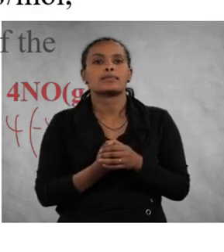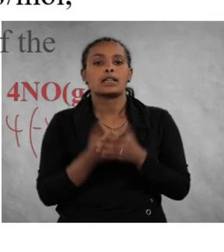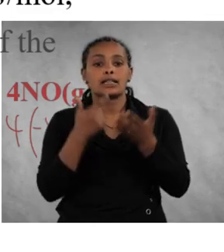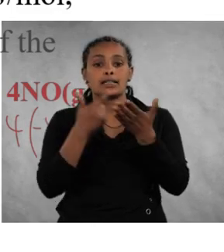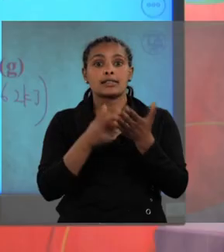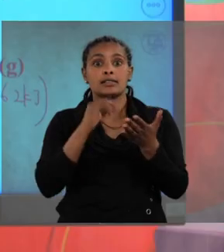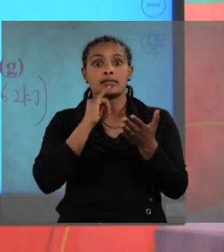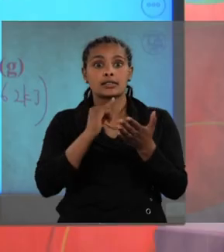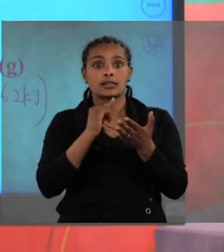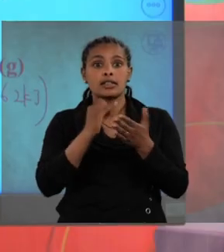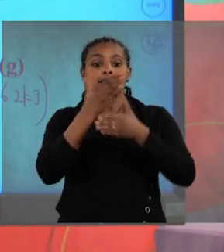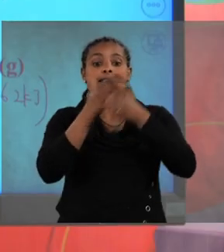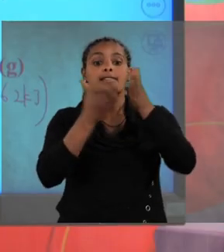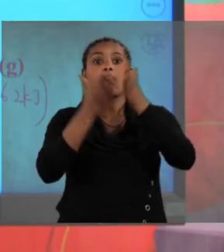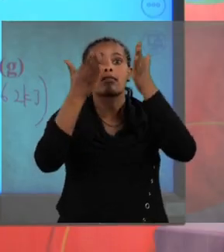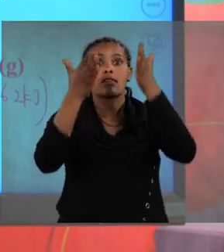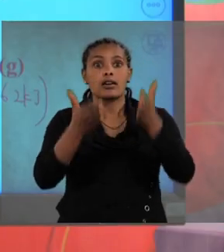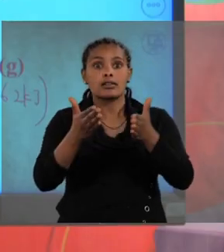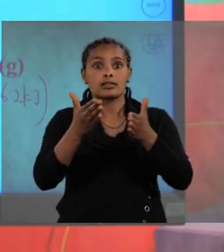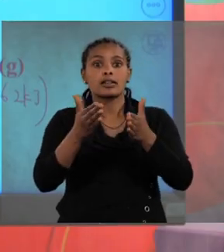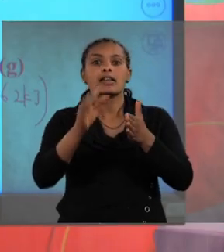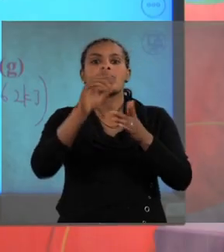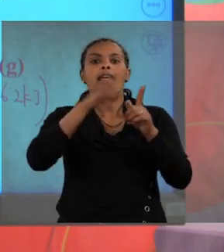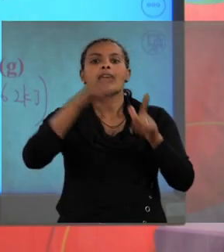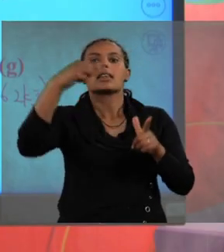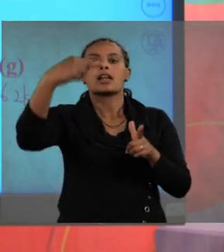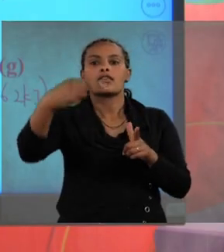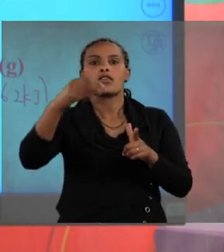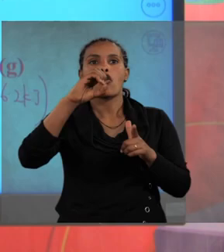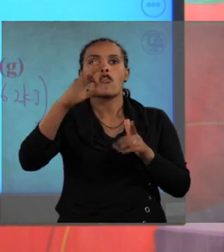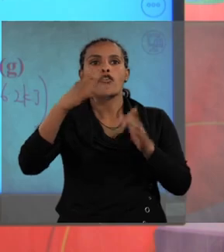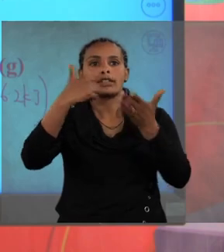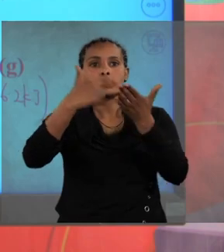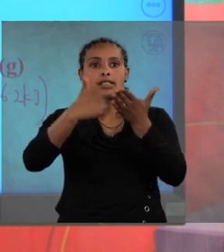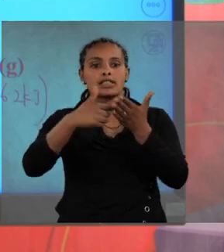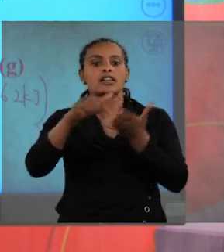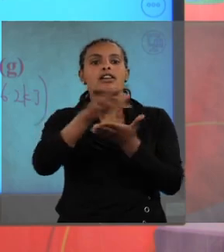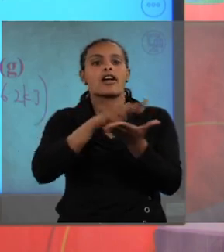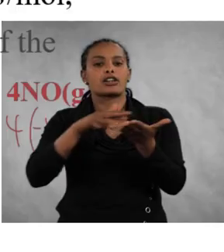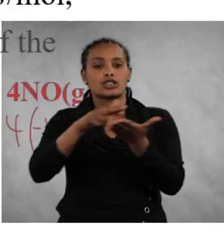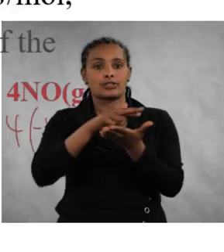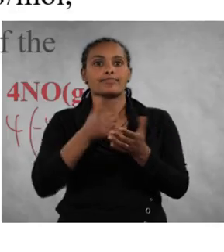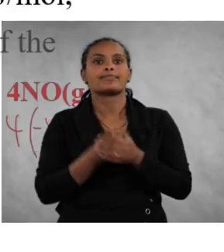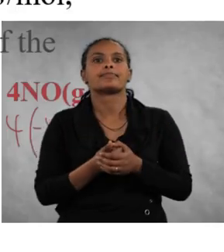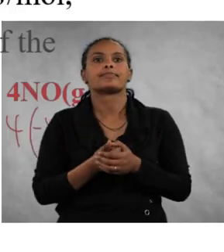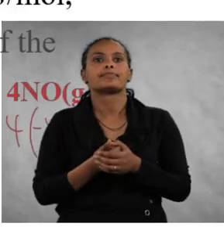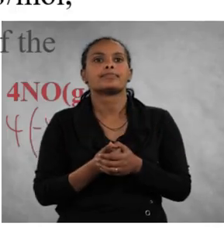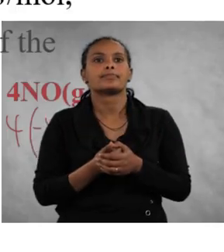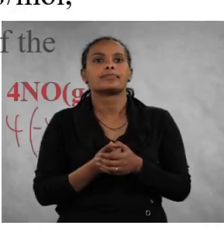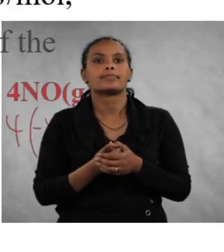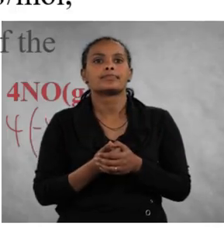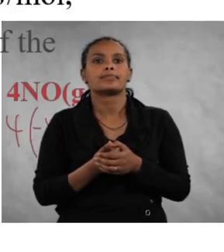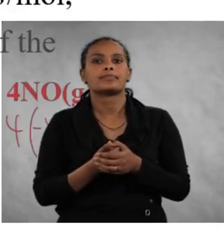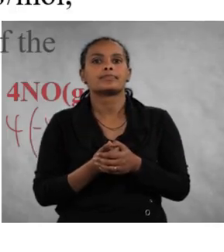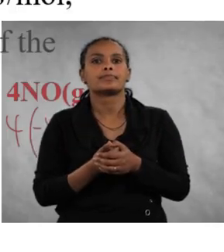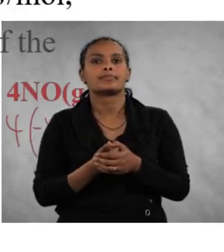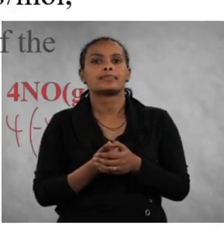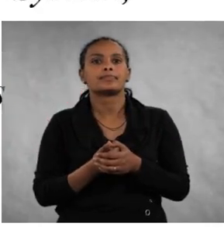This is the standard enthalpies of this reaction.